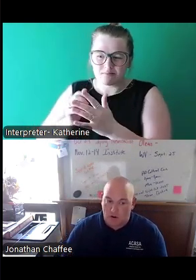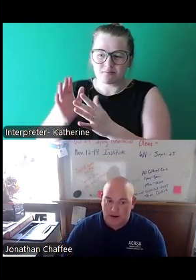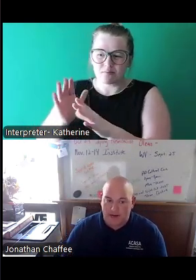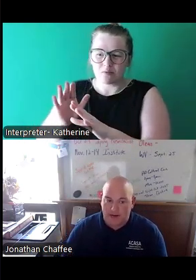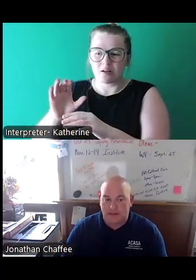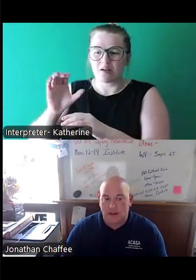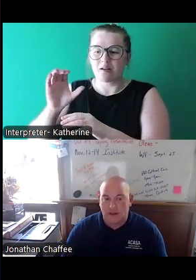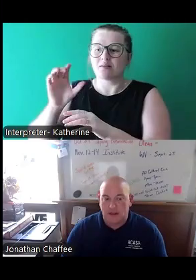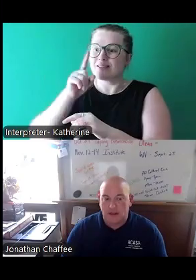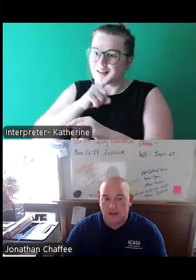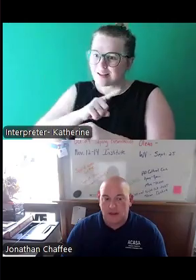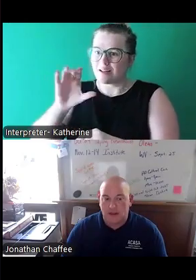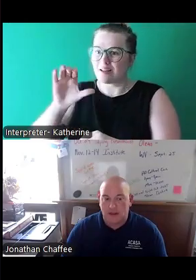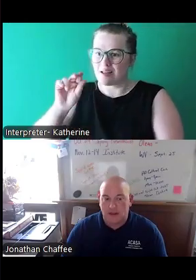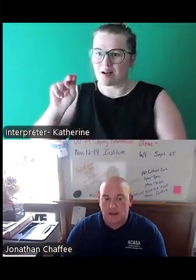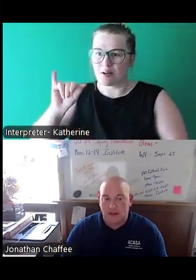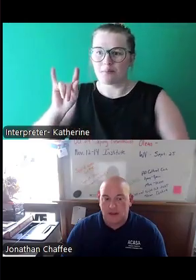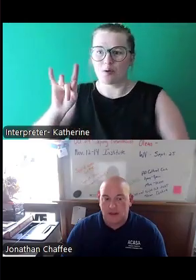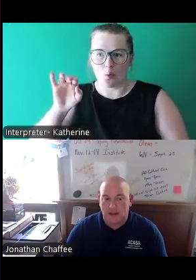cannabinoids.